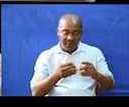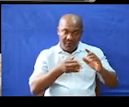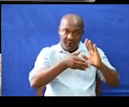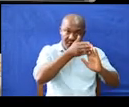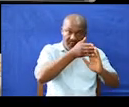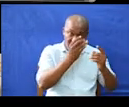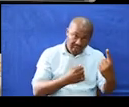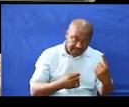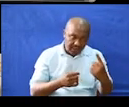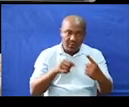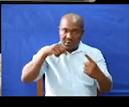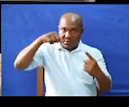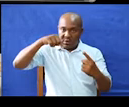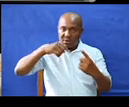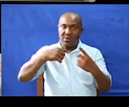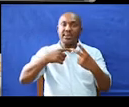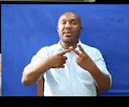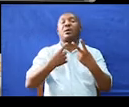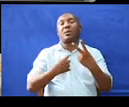the second question.